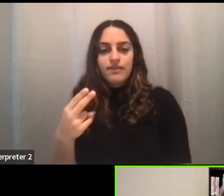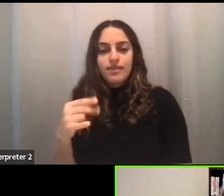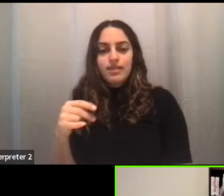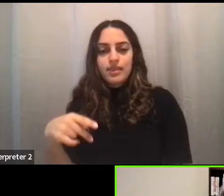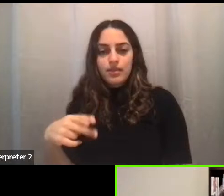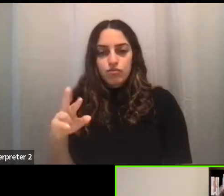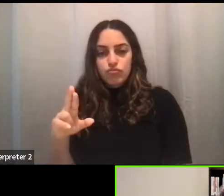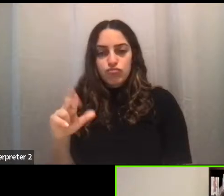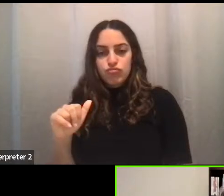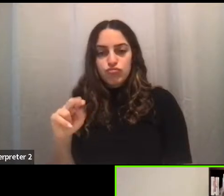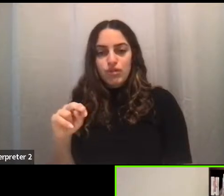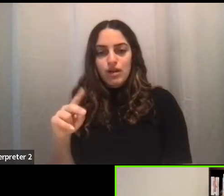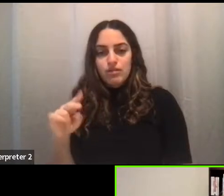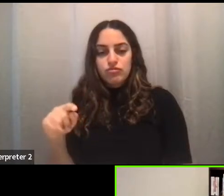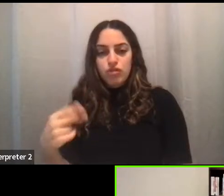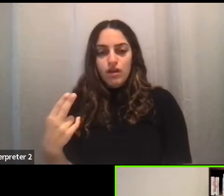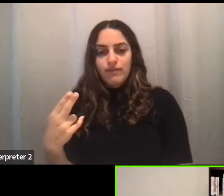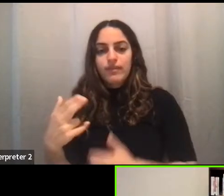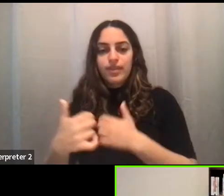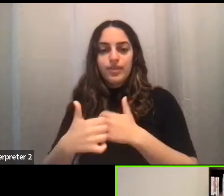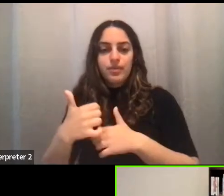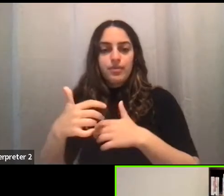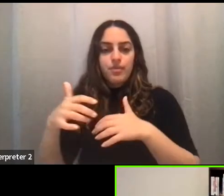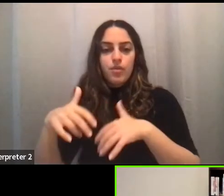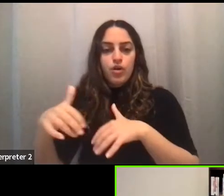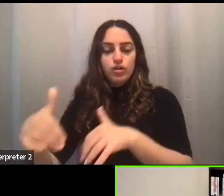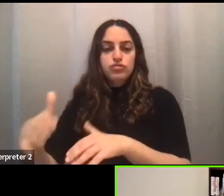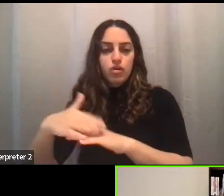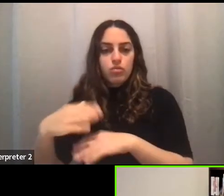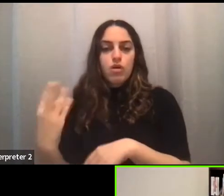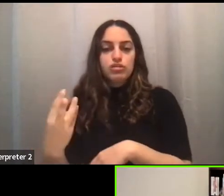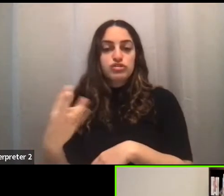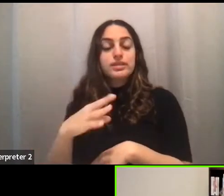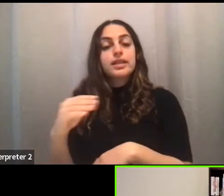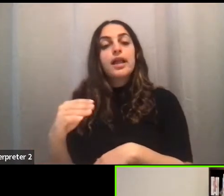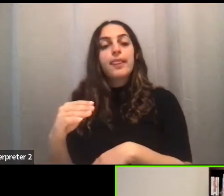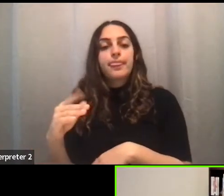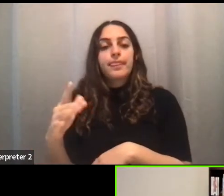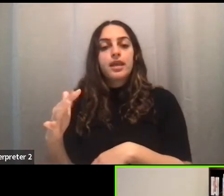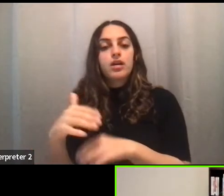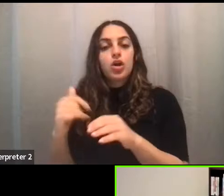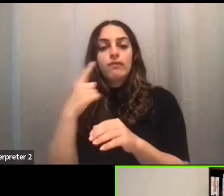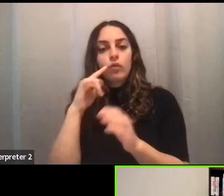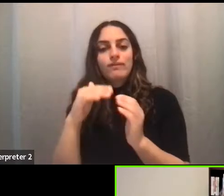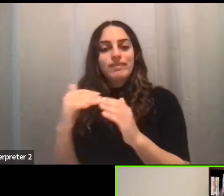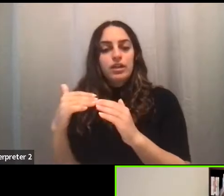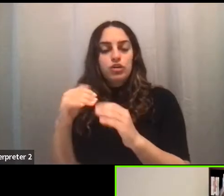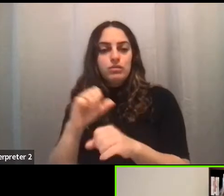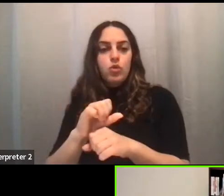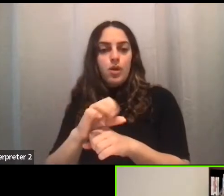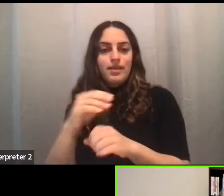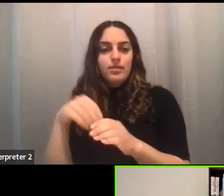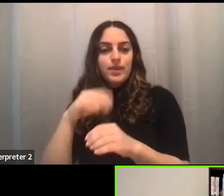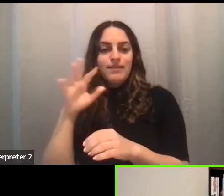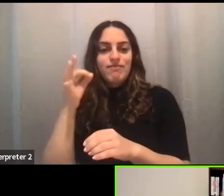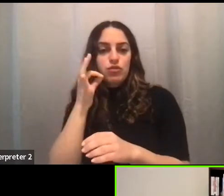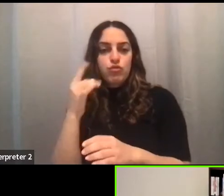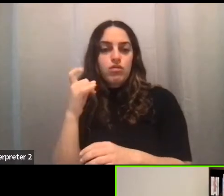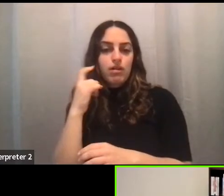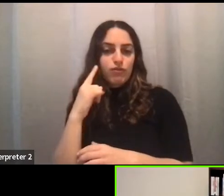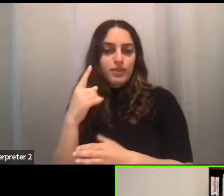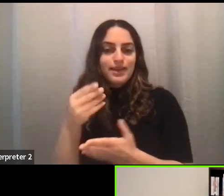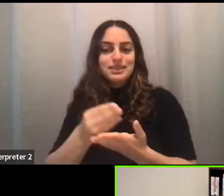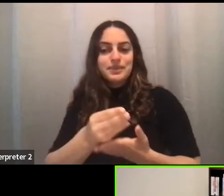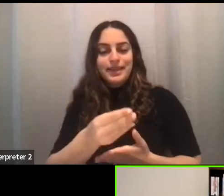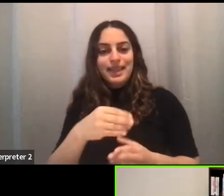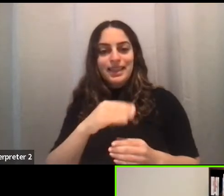washington and the call for fair employment in federal government spending in the military